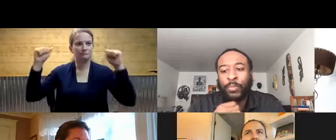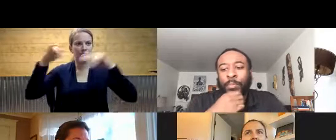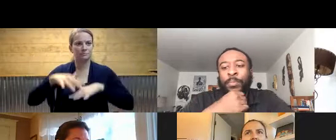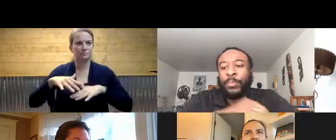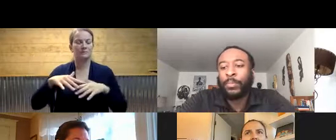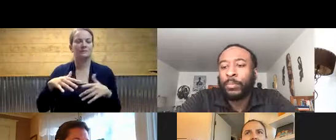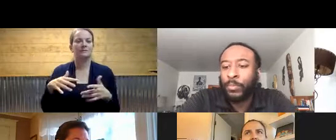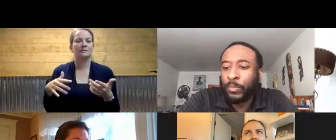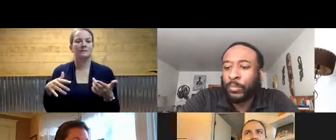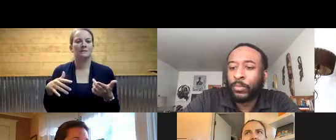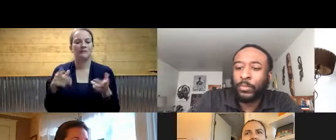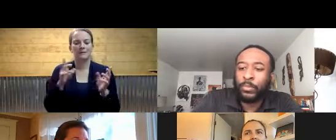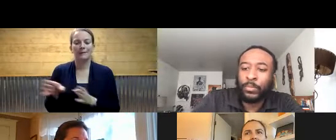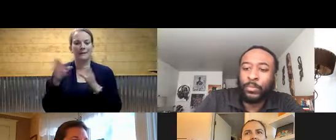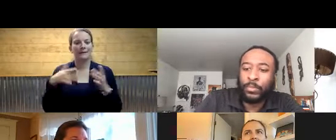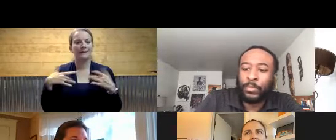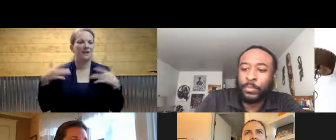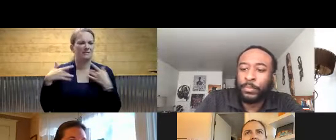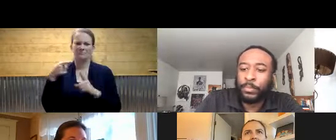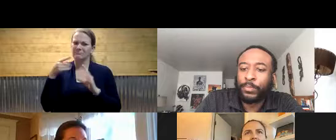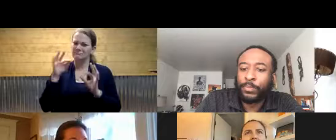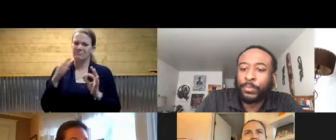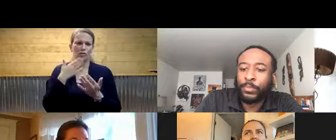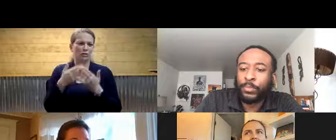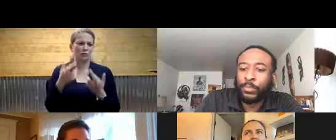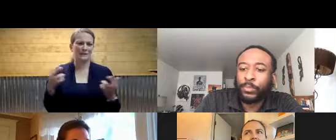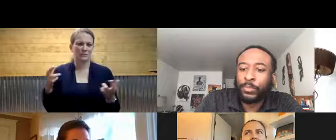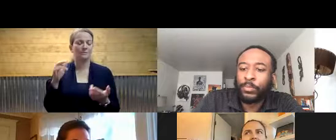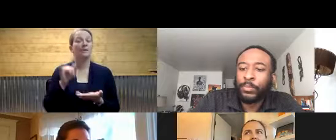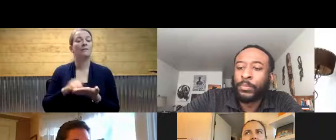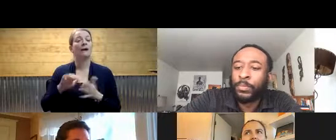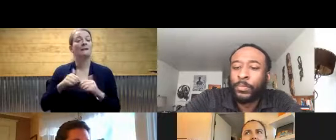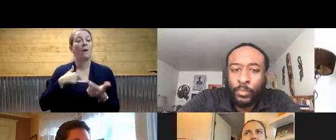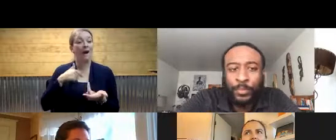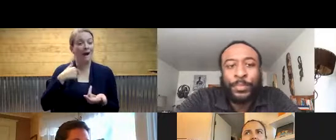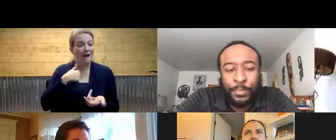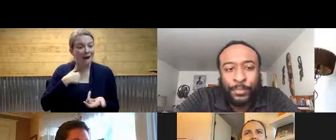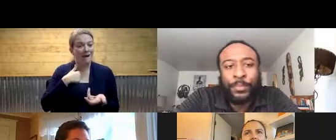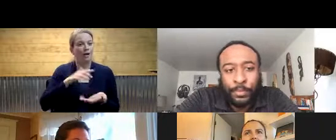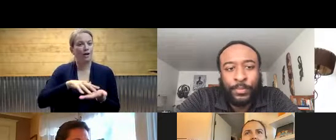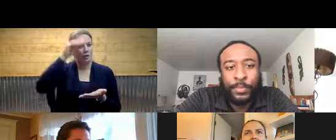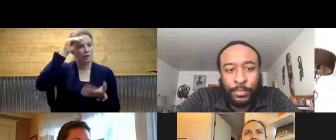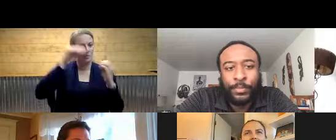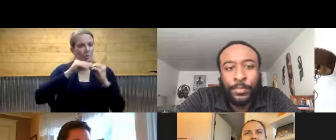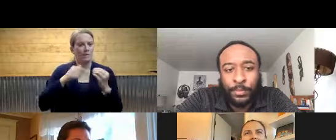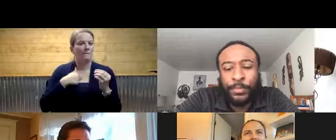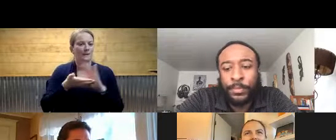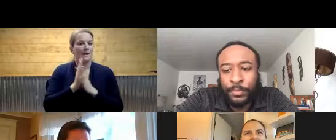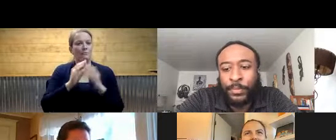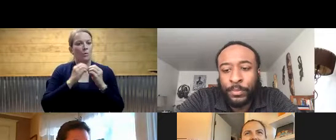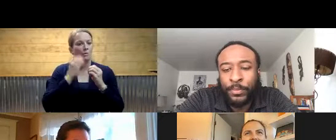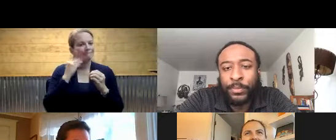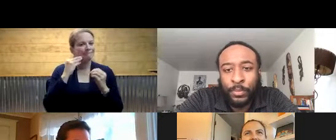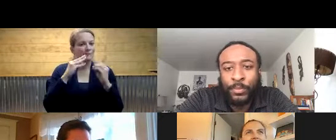that would be like the best resource, because that's how I got more diversified, I should say. But I didn't have